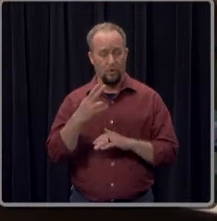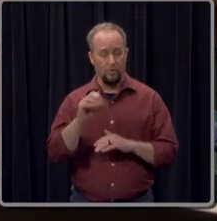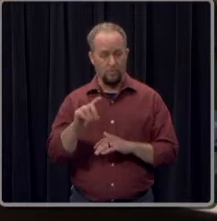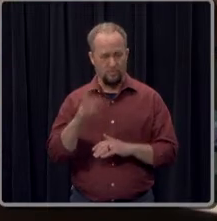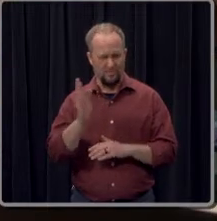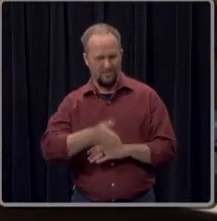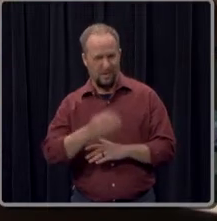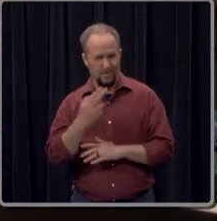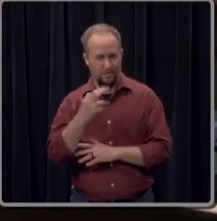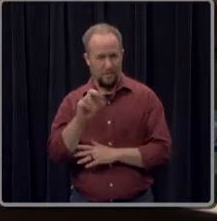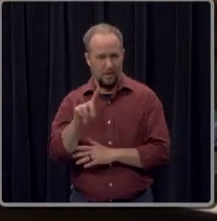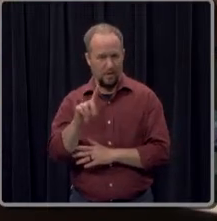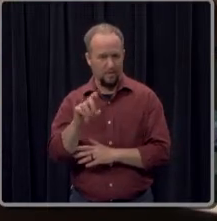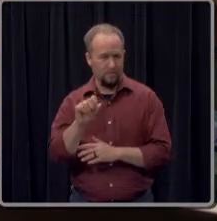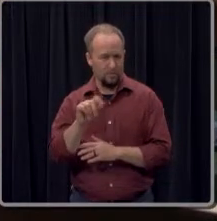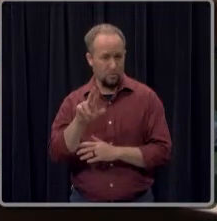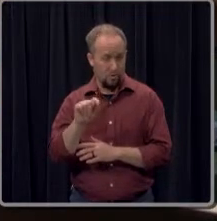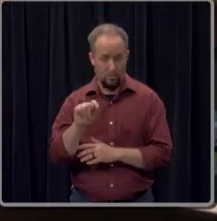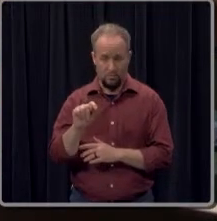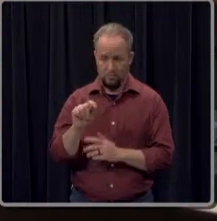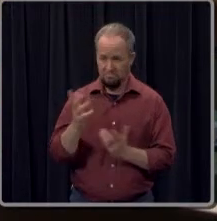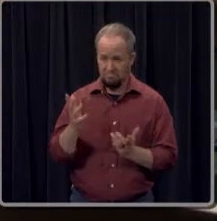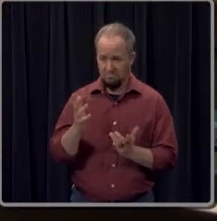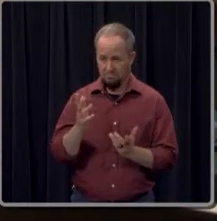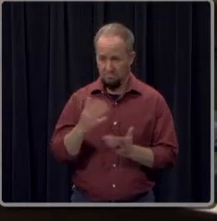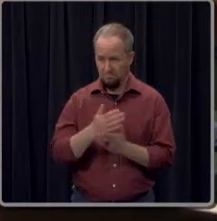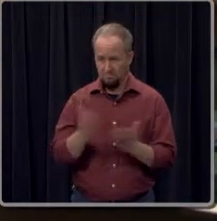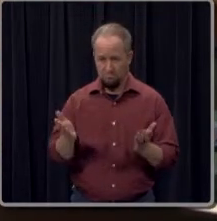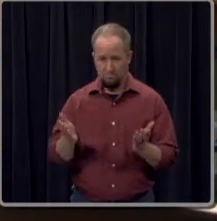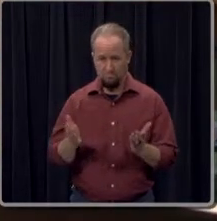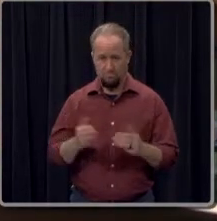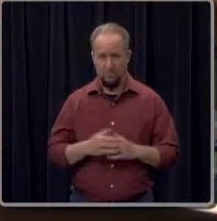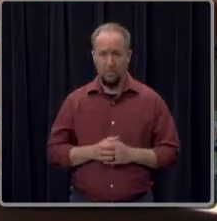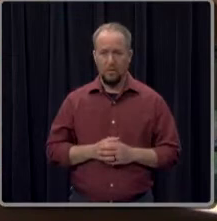Invite Dr. Kim Hawkins and Kim Supt.